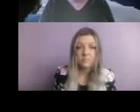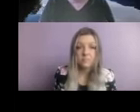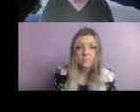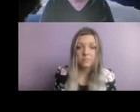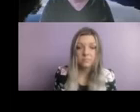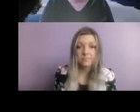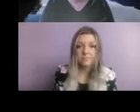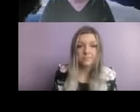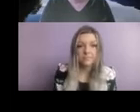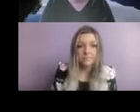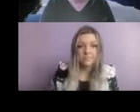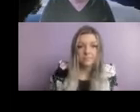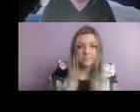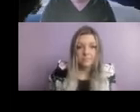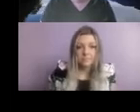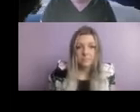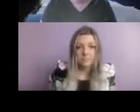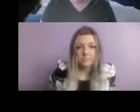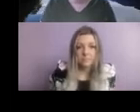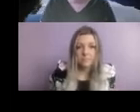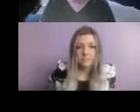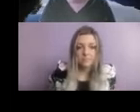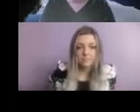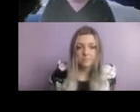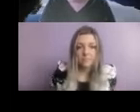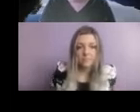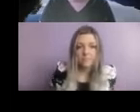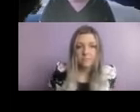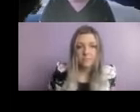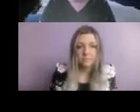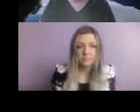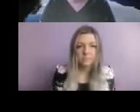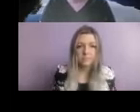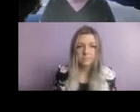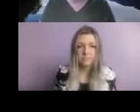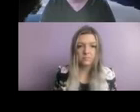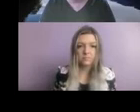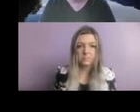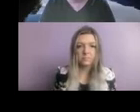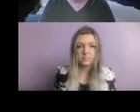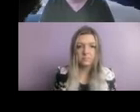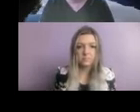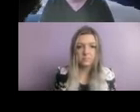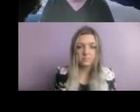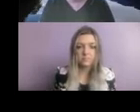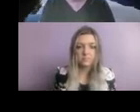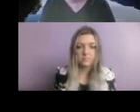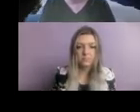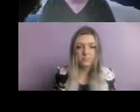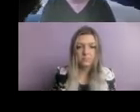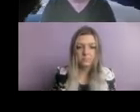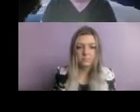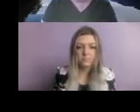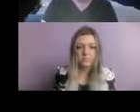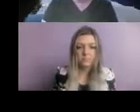positive tests or new cases. As far as hospitalization data, it's about a 1-week lag period because people